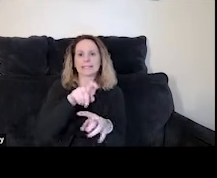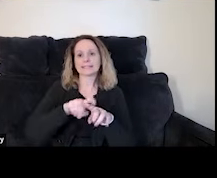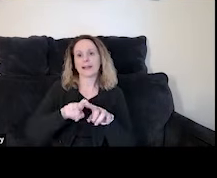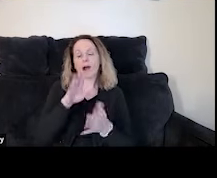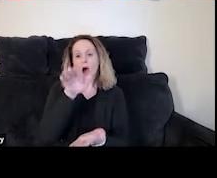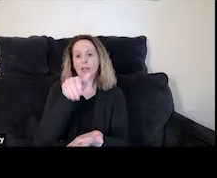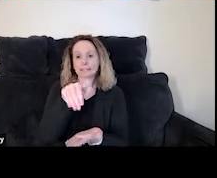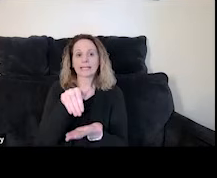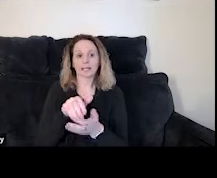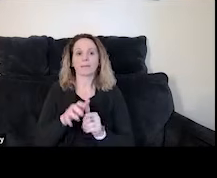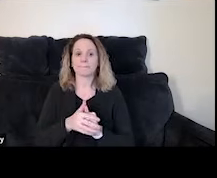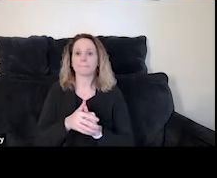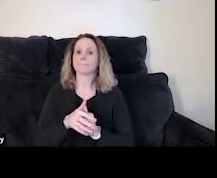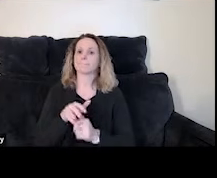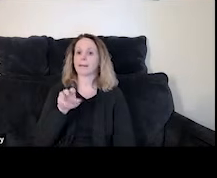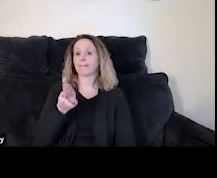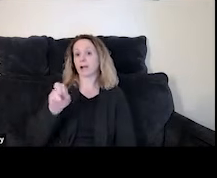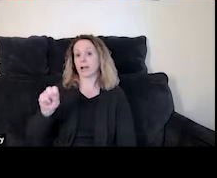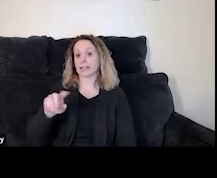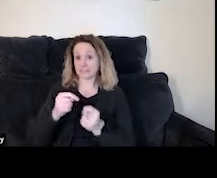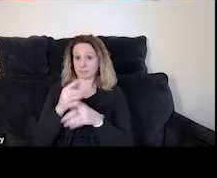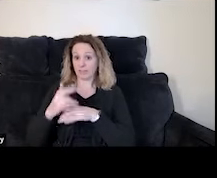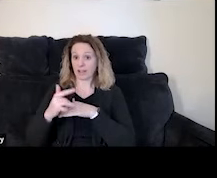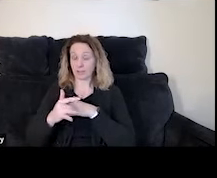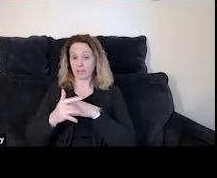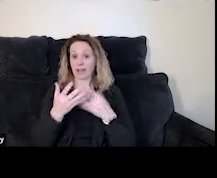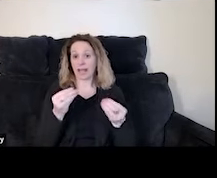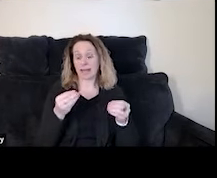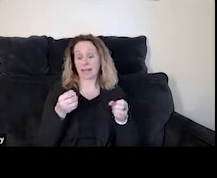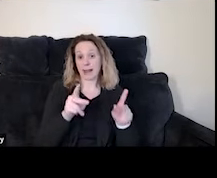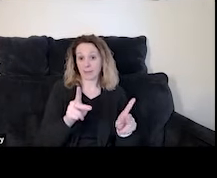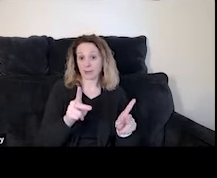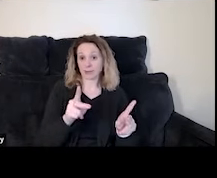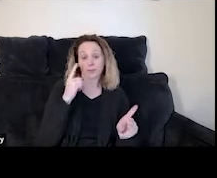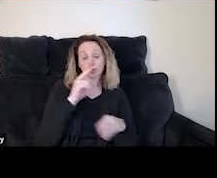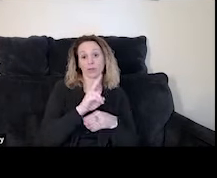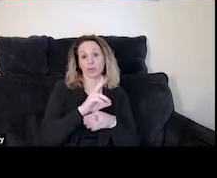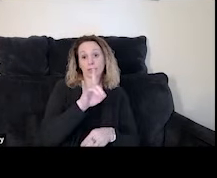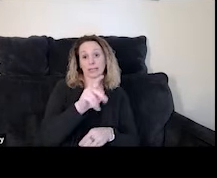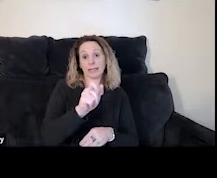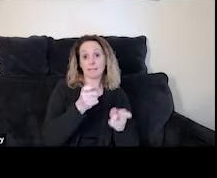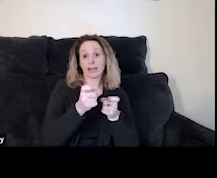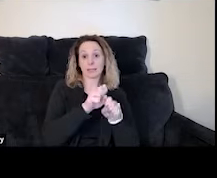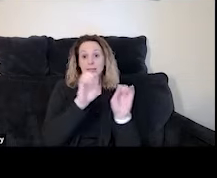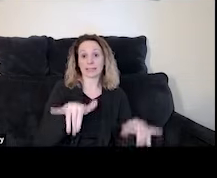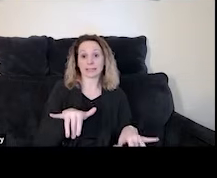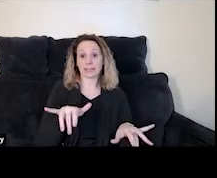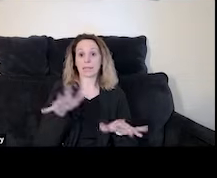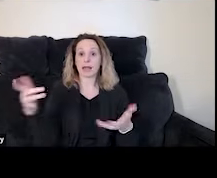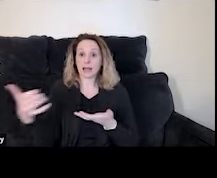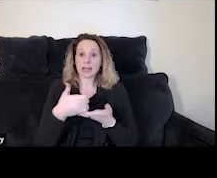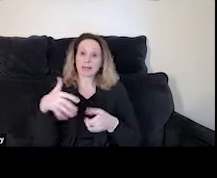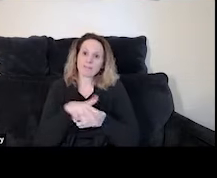to the mobile teams, and it also provided us an opportunity to utilize our data management system to collect full data.